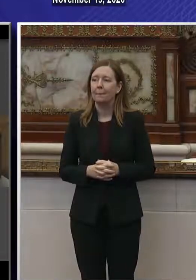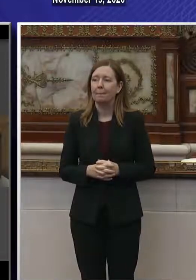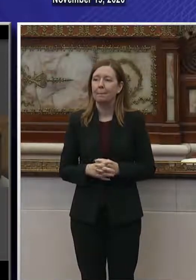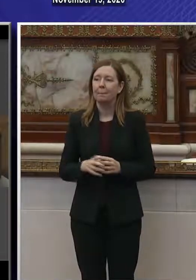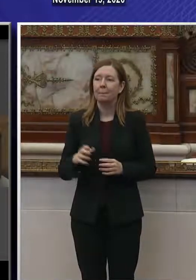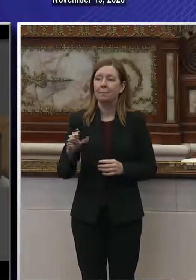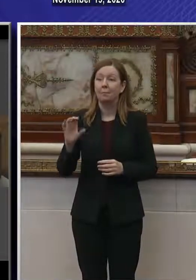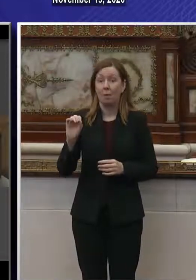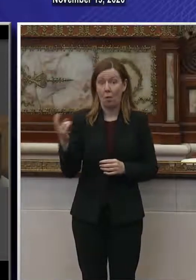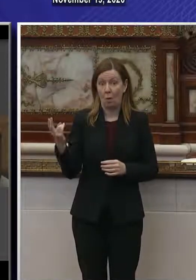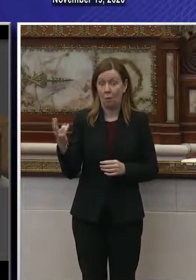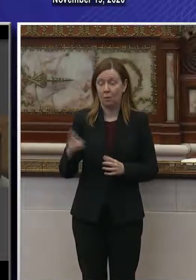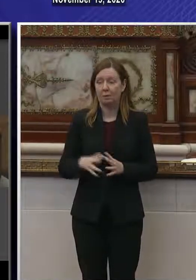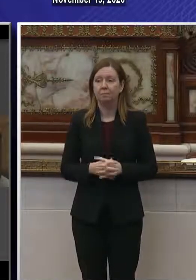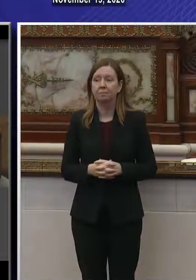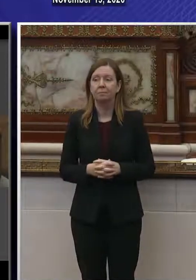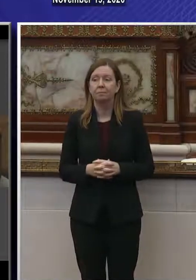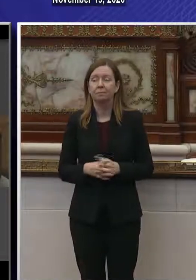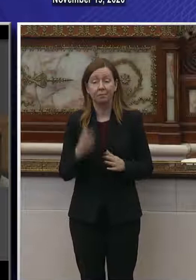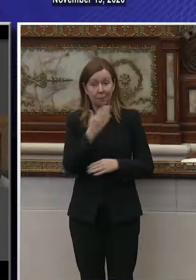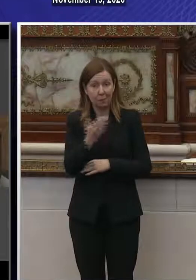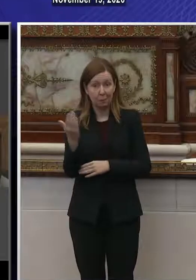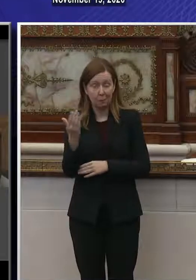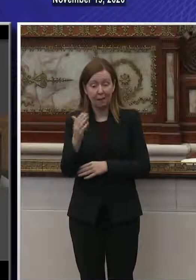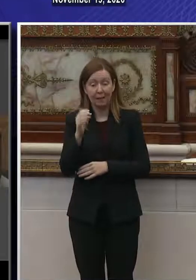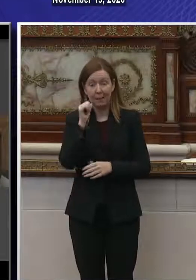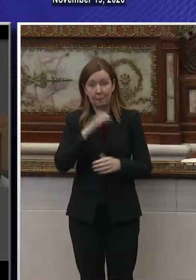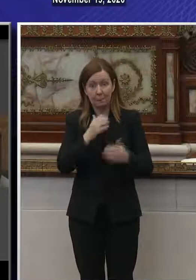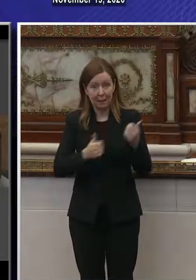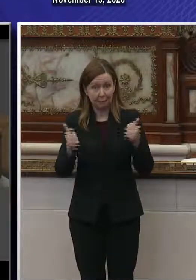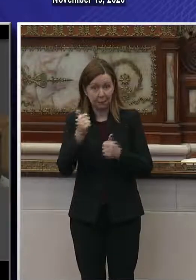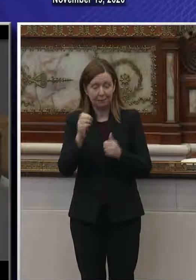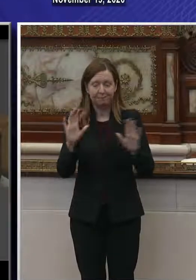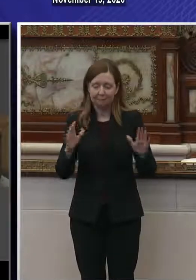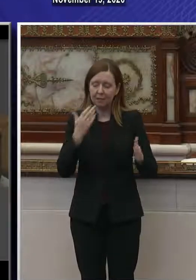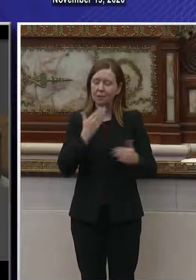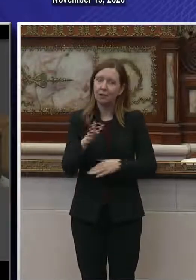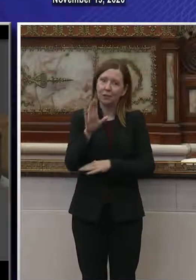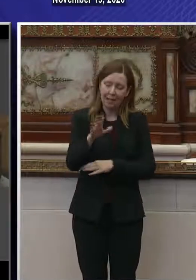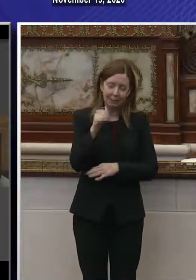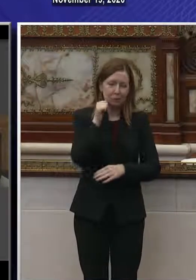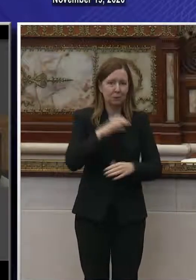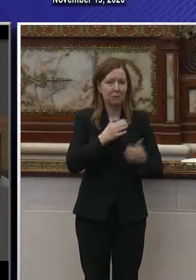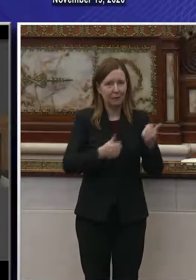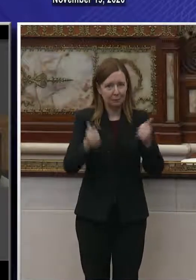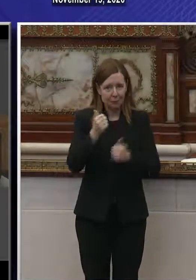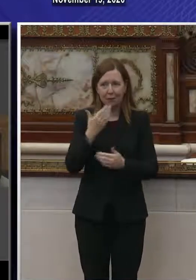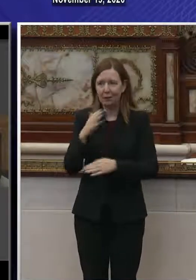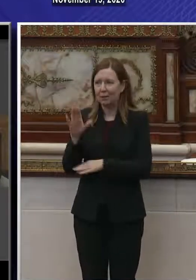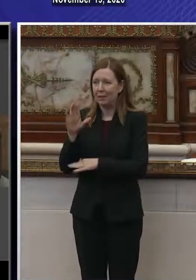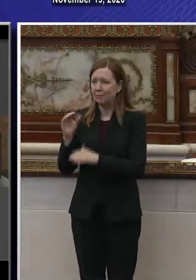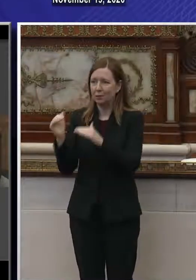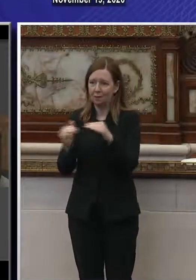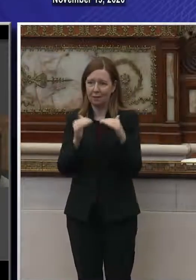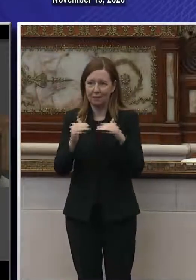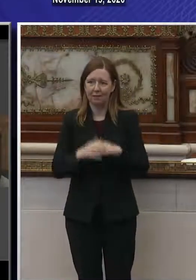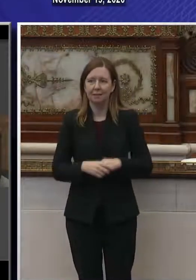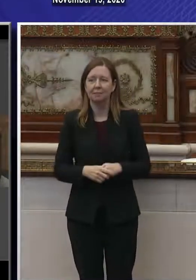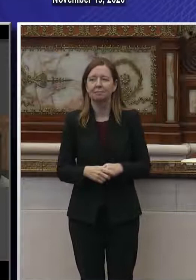Council Member O. Good morning, Madam Chair. Good morning. Good afternoon, Madam Chair. Good afternoon, colleagues.